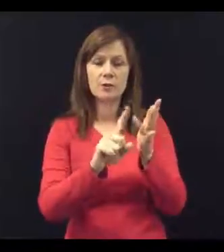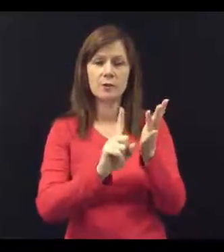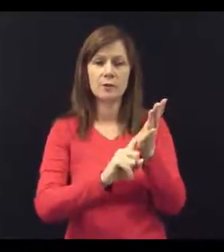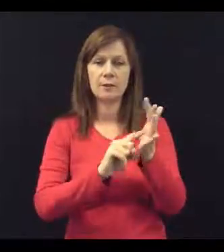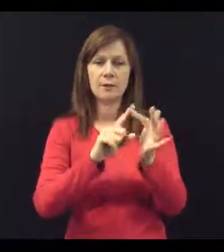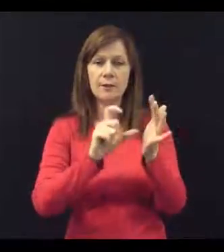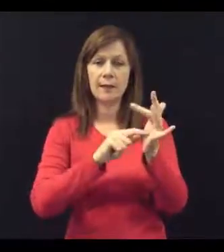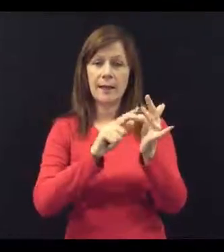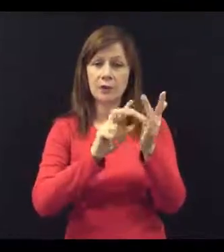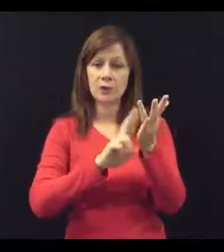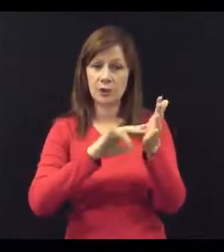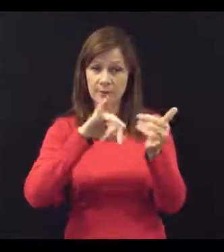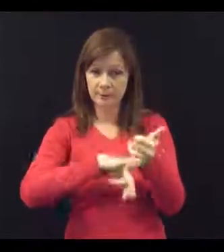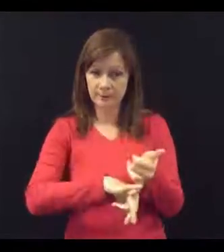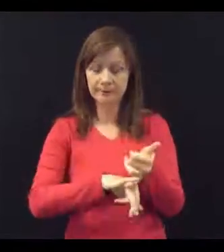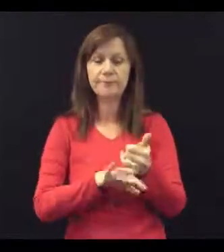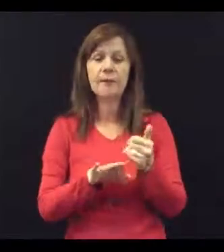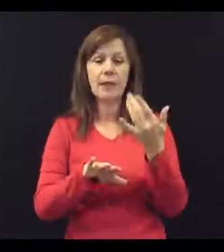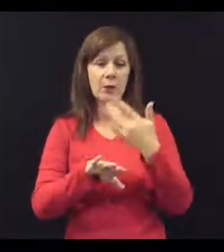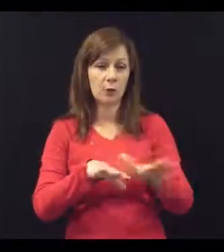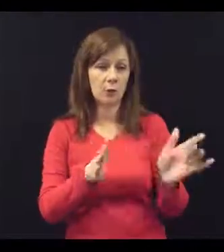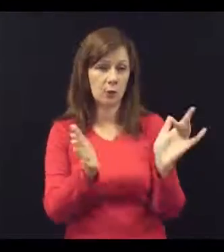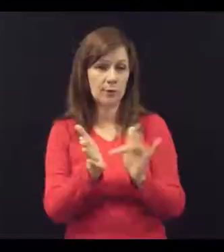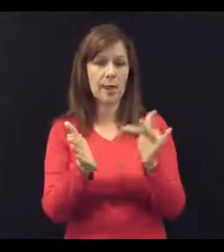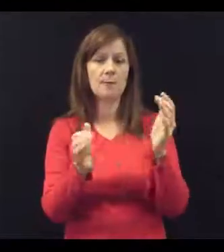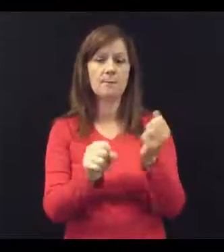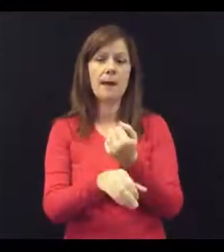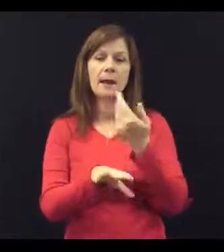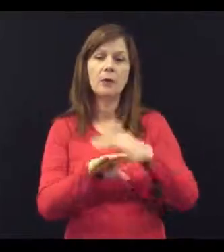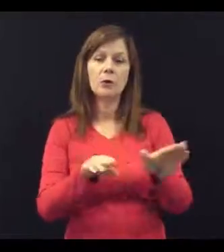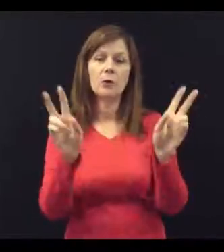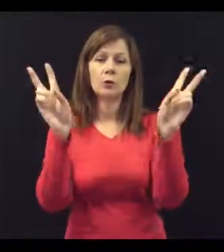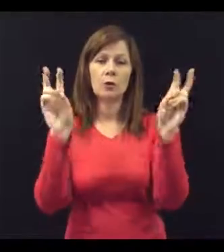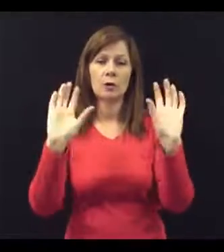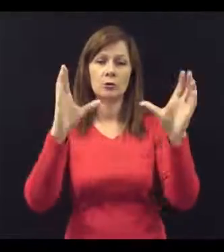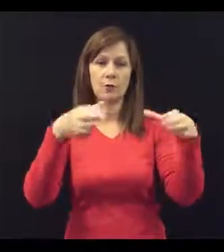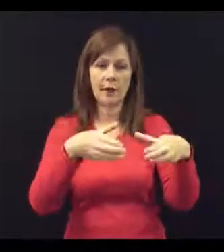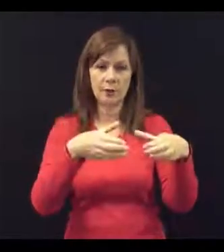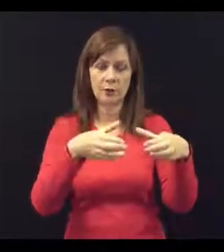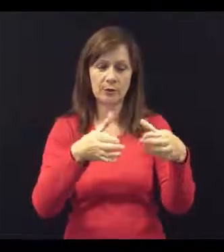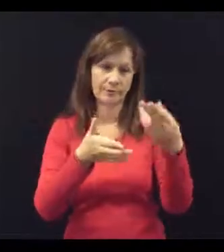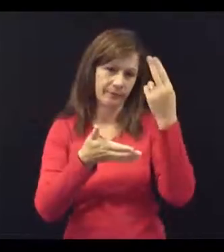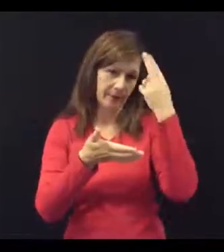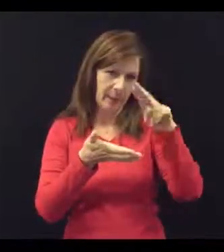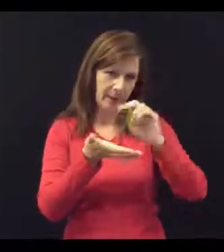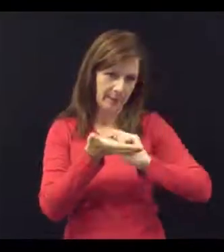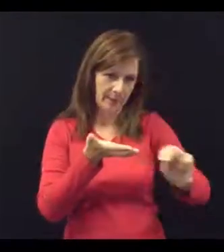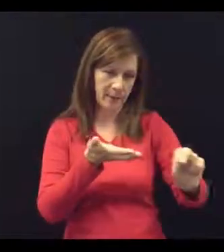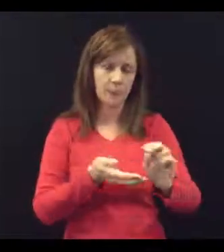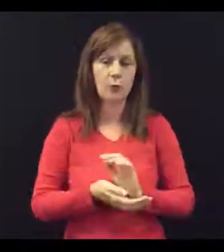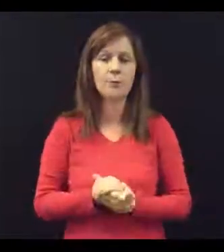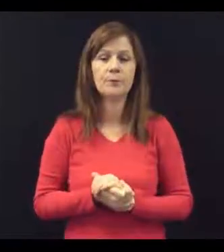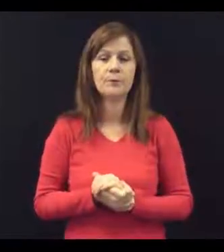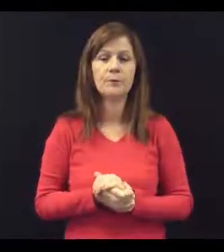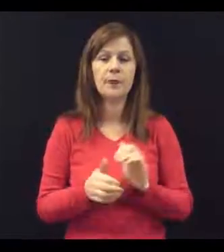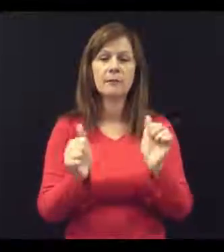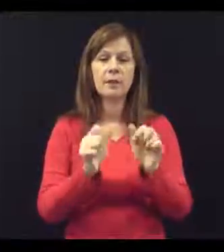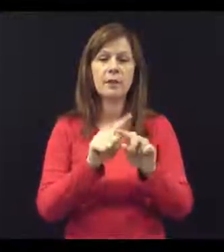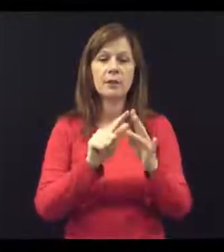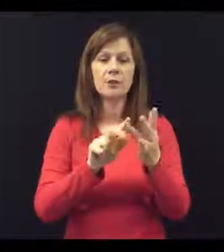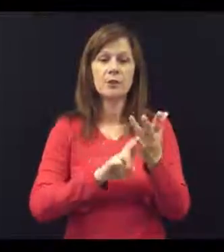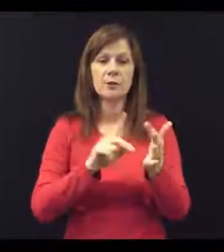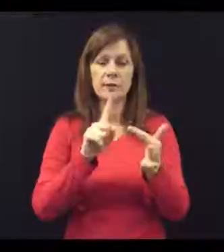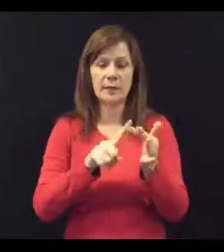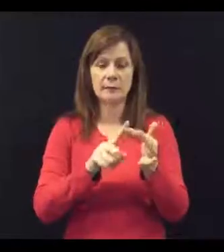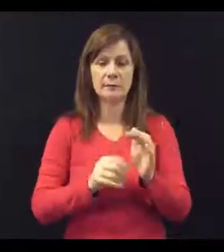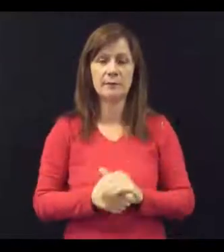Collections button, then tap on New to create a new collection. Type in the name you wish to give it, then tap Done. You